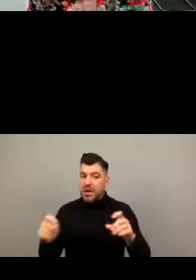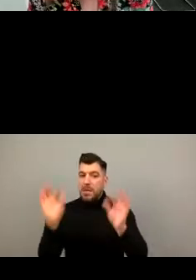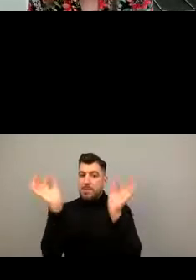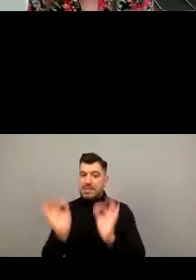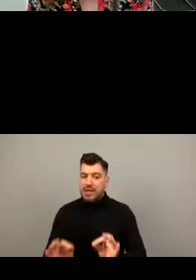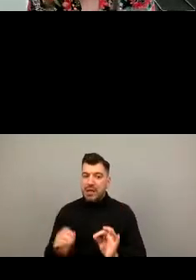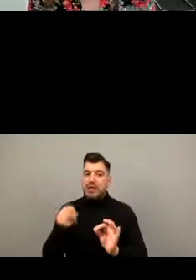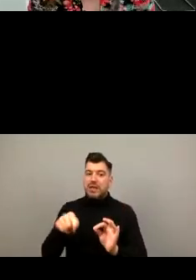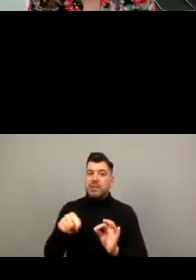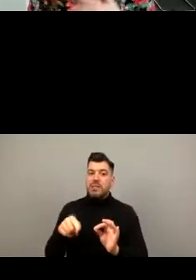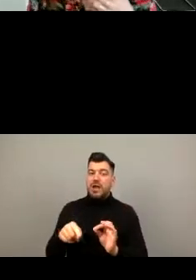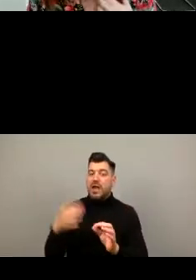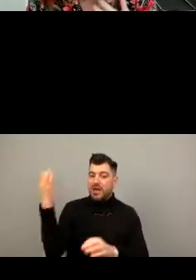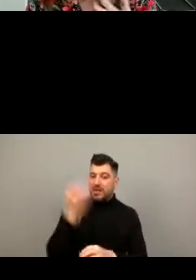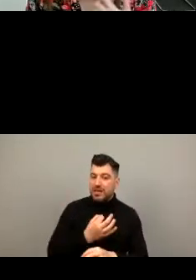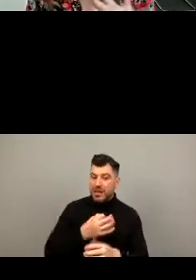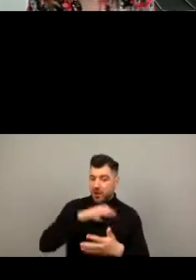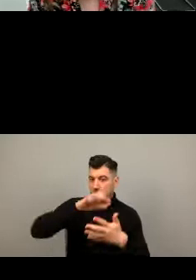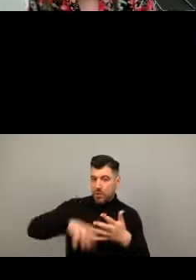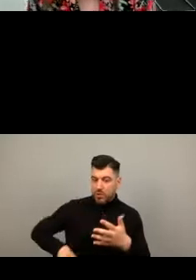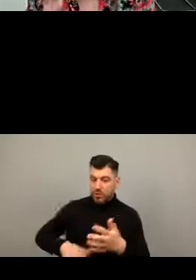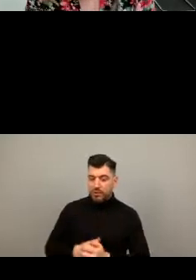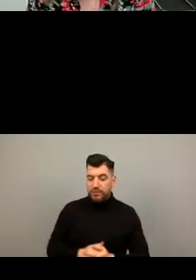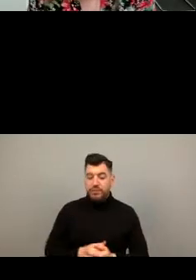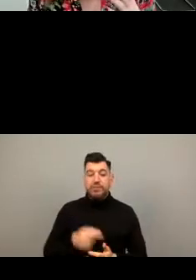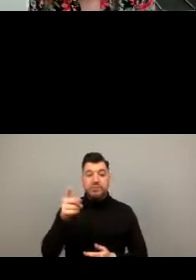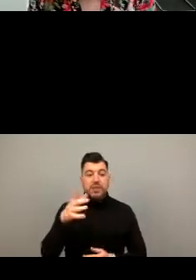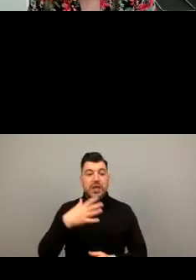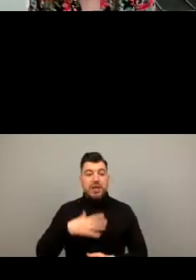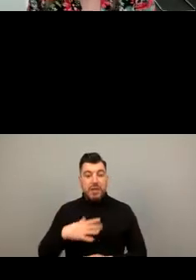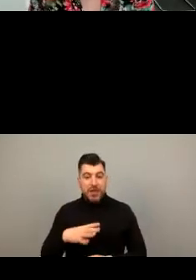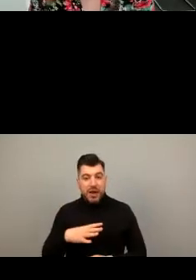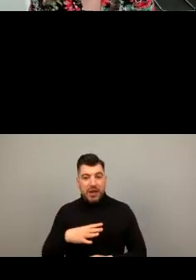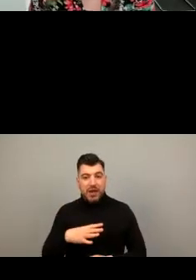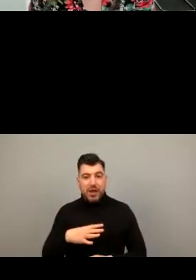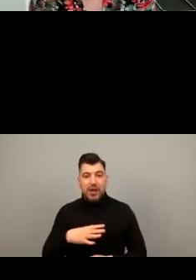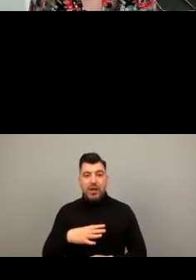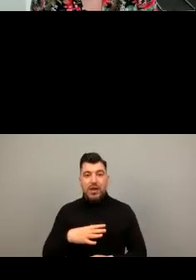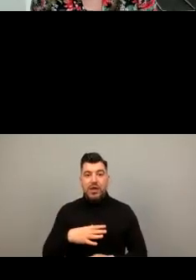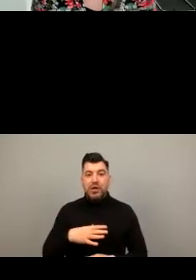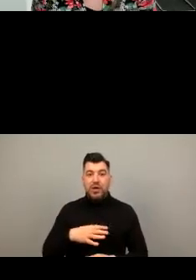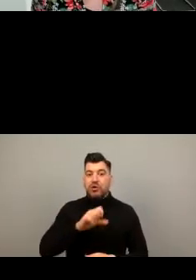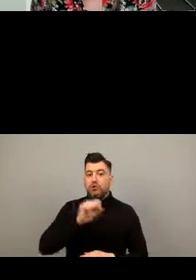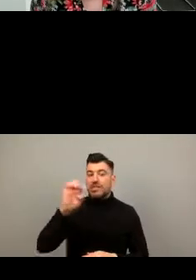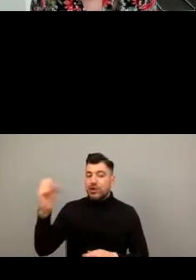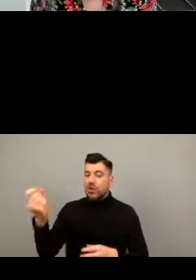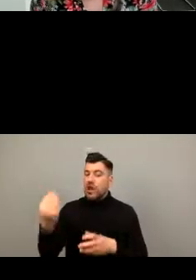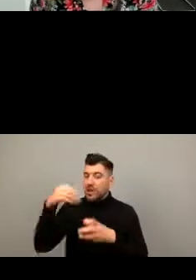great content. And you should develop a routine and make SEO part of your site maintenance.